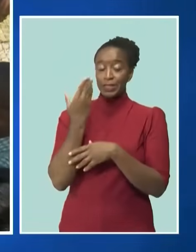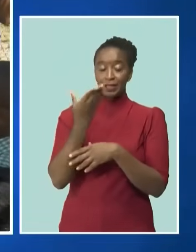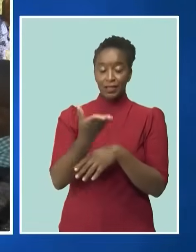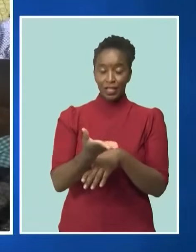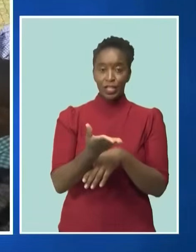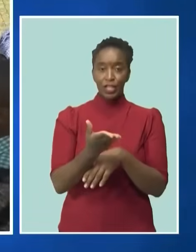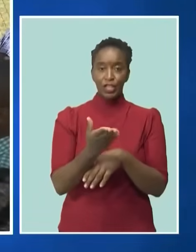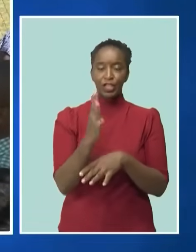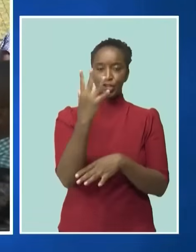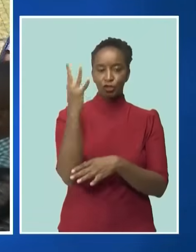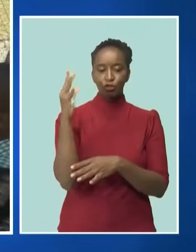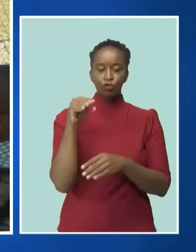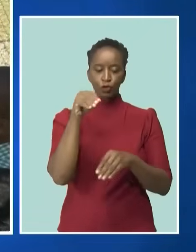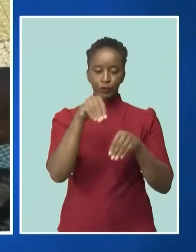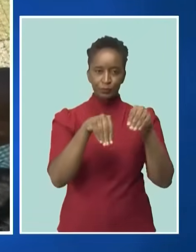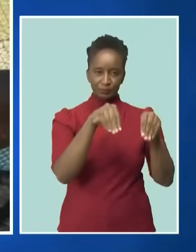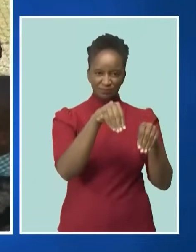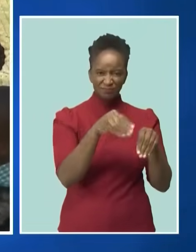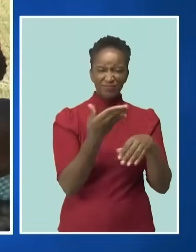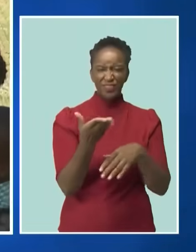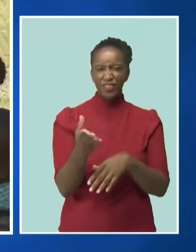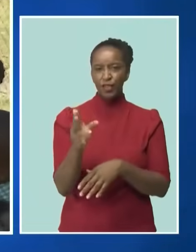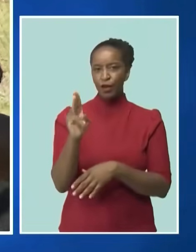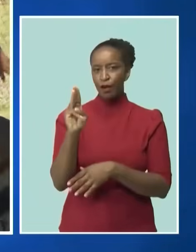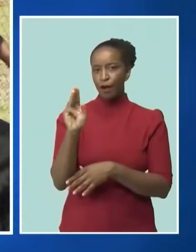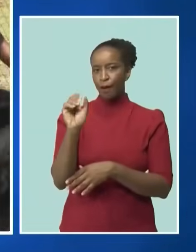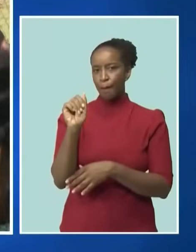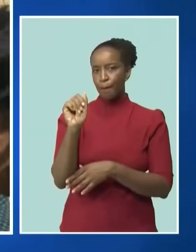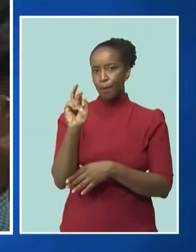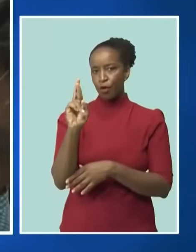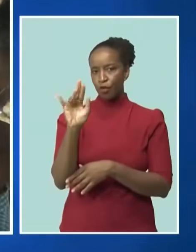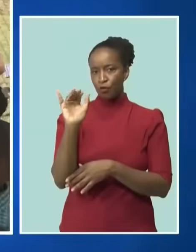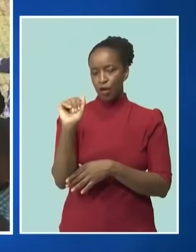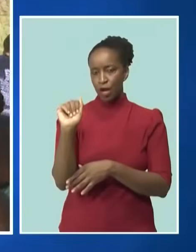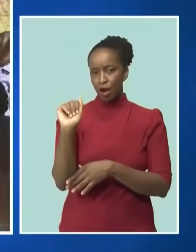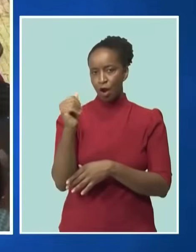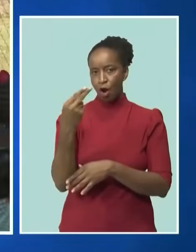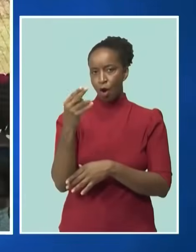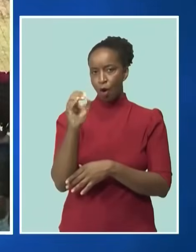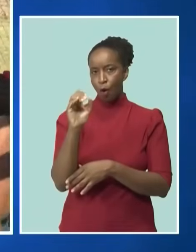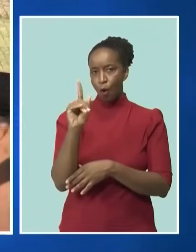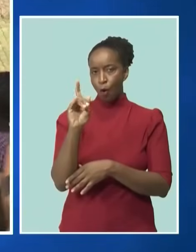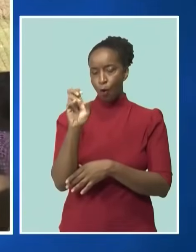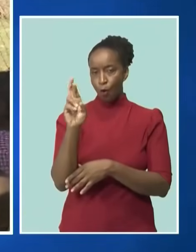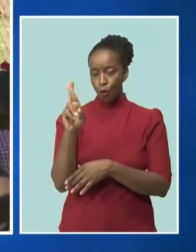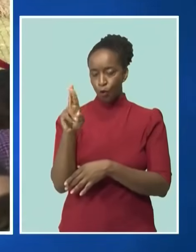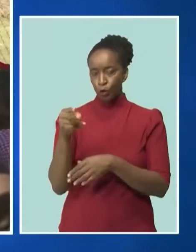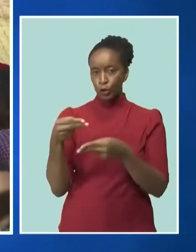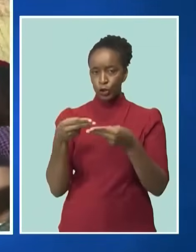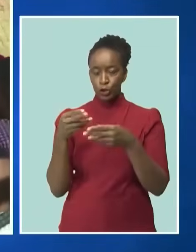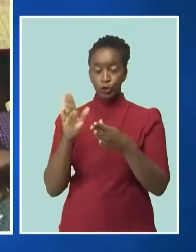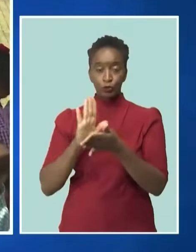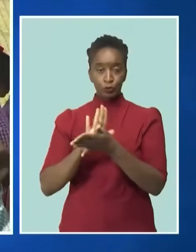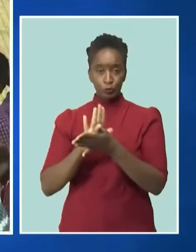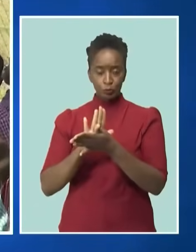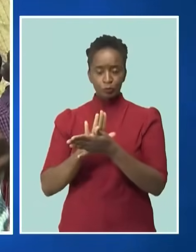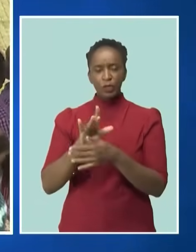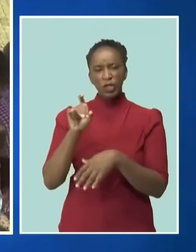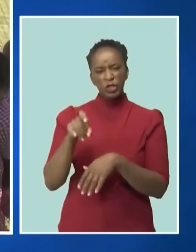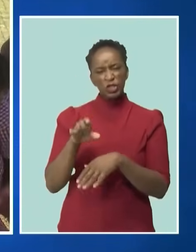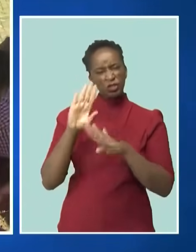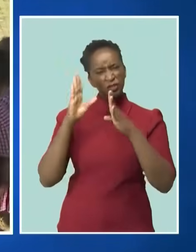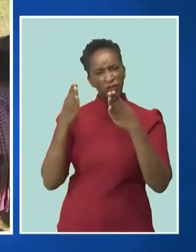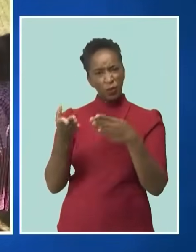at the Maria Holder Nursery School today. He said planting trees should not be limited to Arbor Day alone and urged teachers